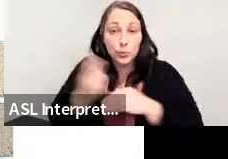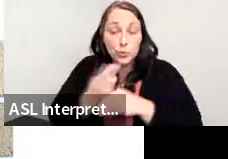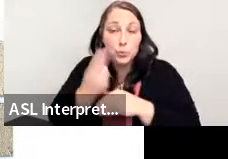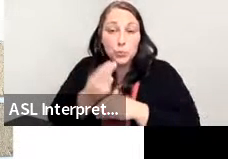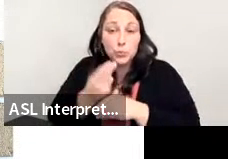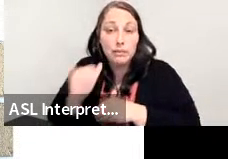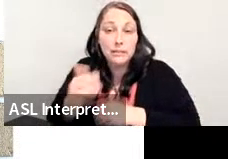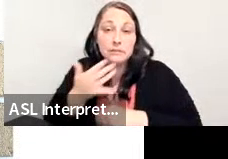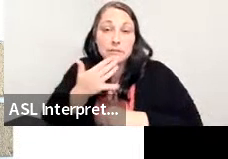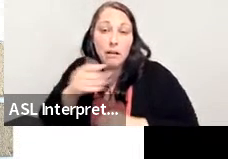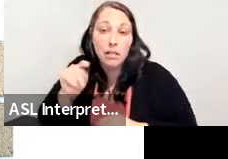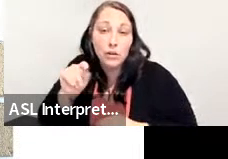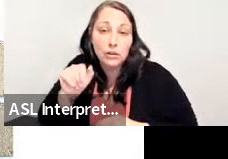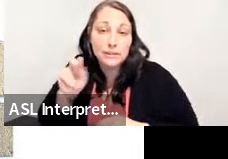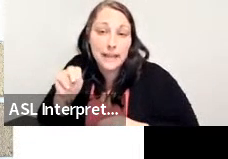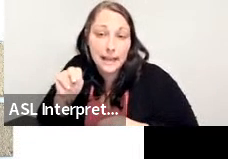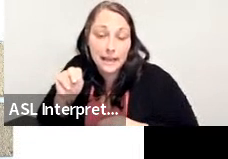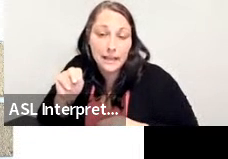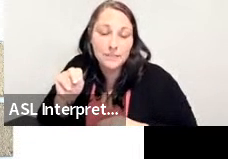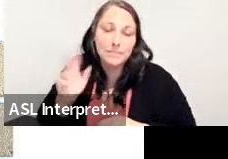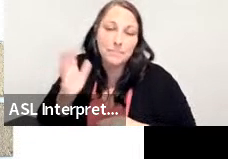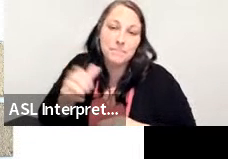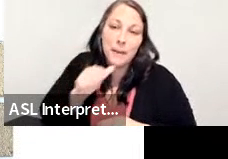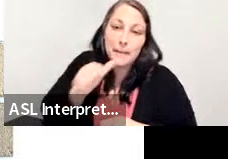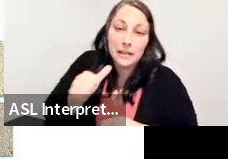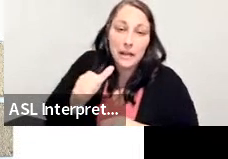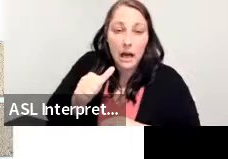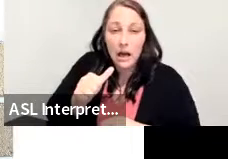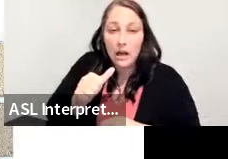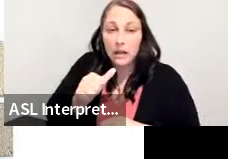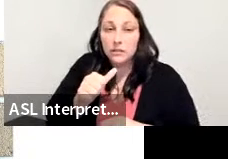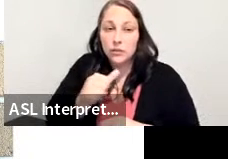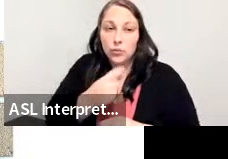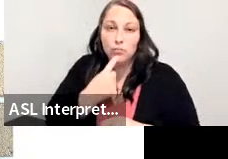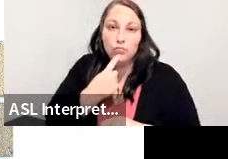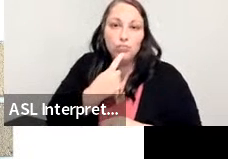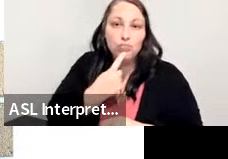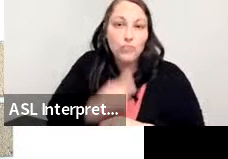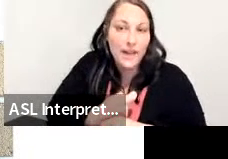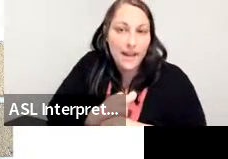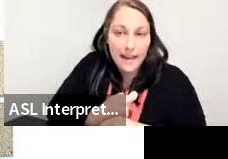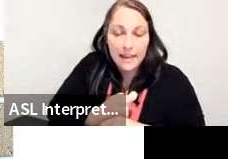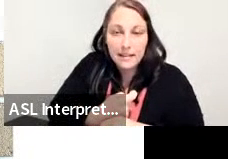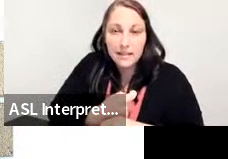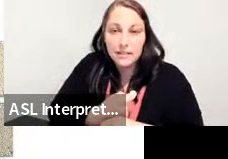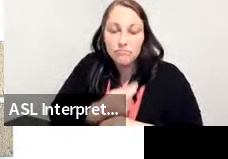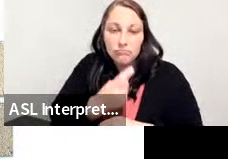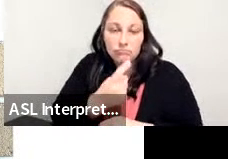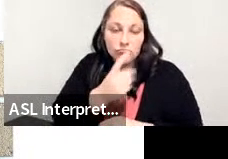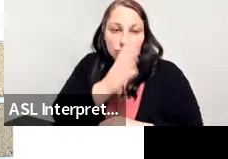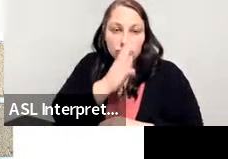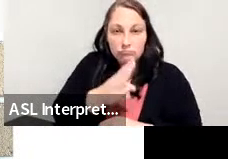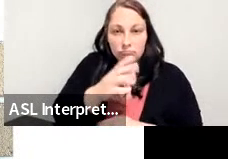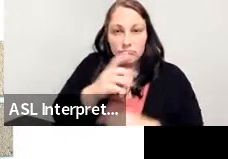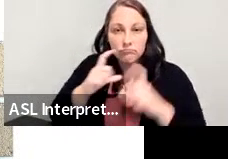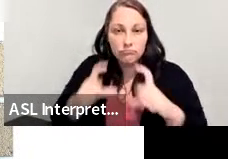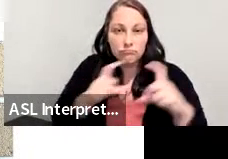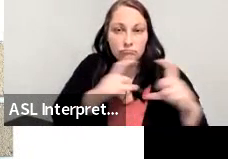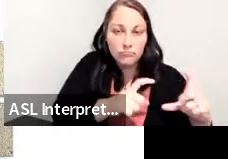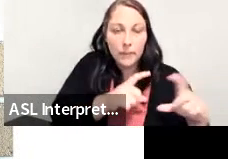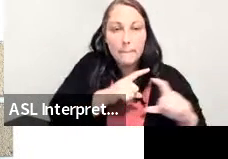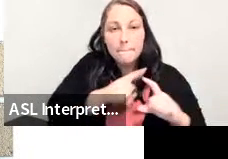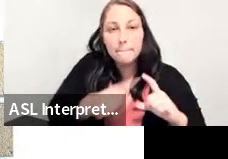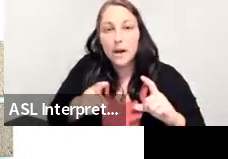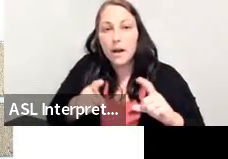Maybe stay away from a red brick, but actually do something unique here with this tan colored brick and juxtaposing it with the darker